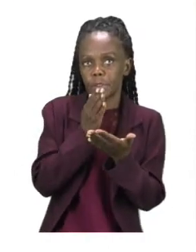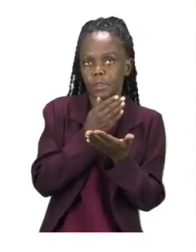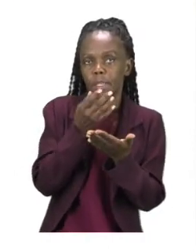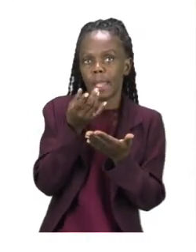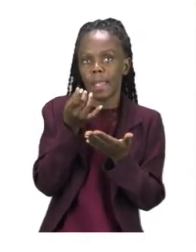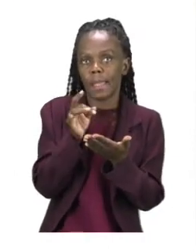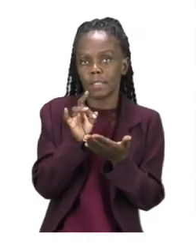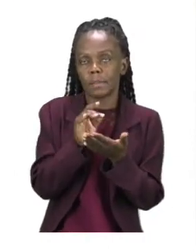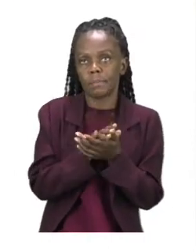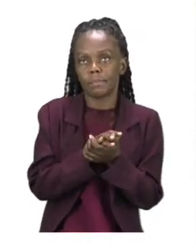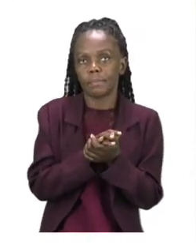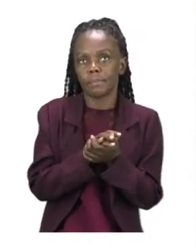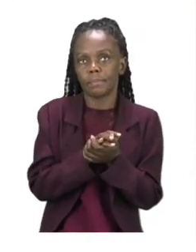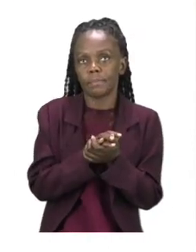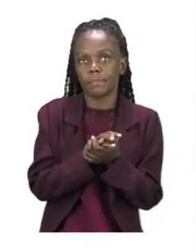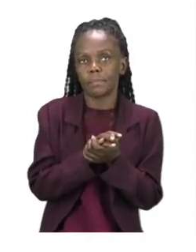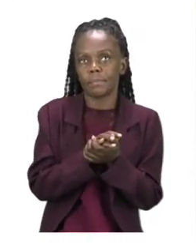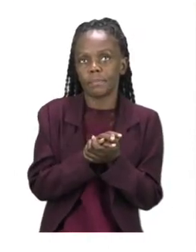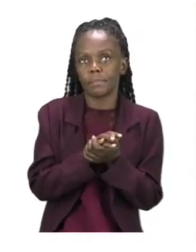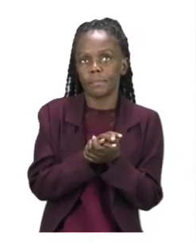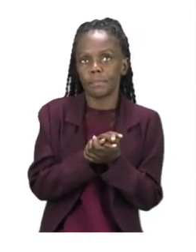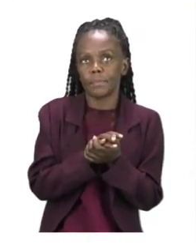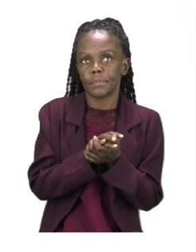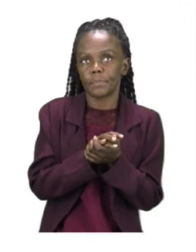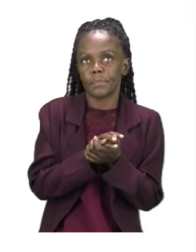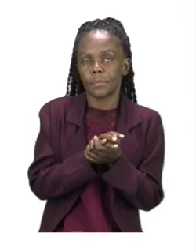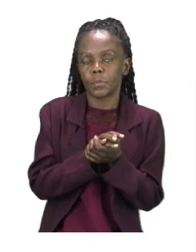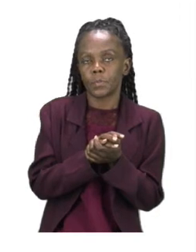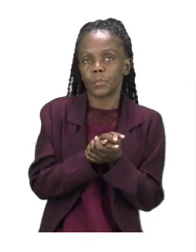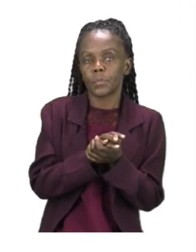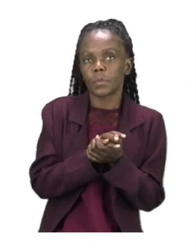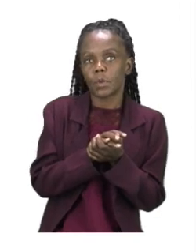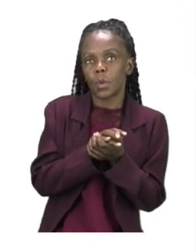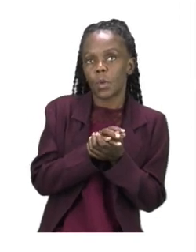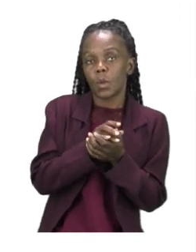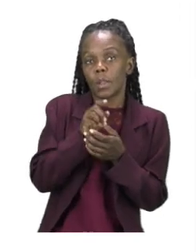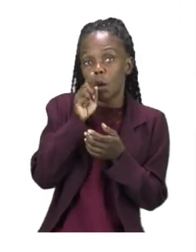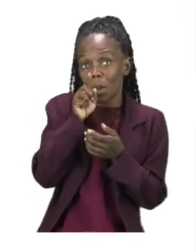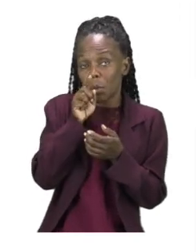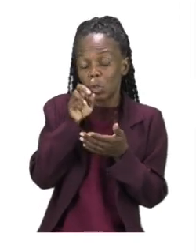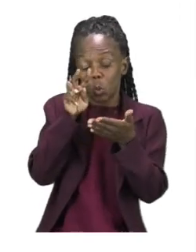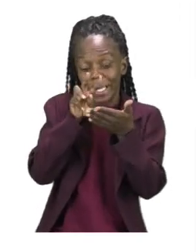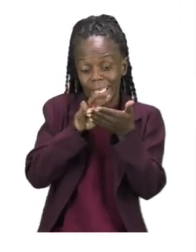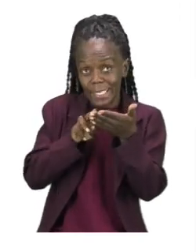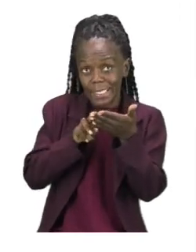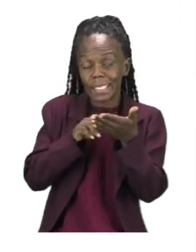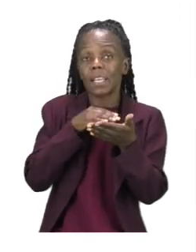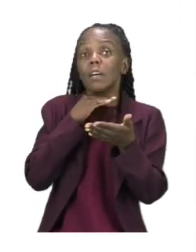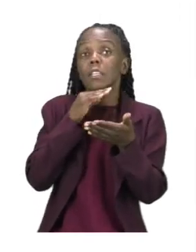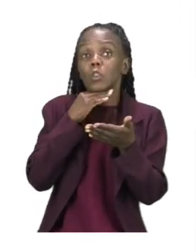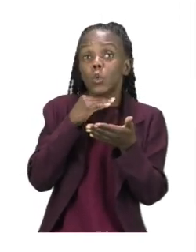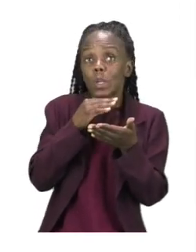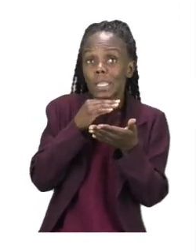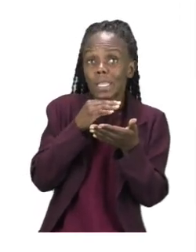8, we are going to be doing a comprehension. Now, a comprehension, boys and girls, is a story that has